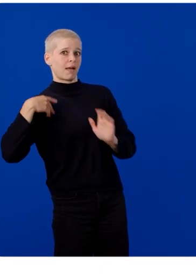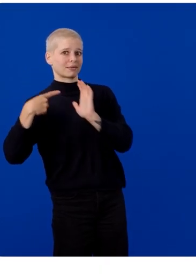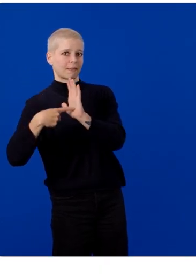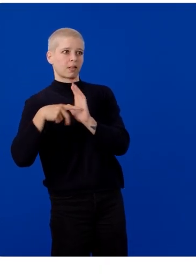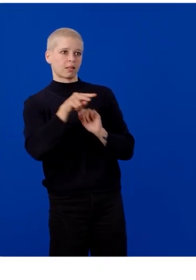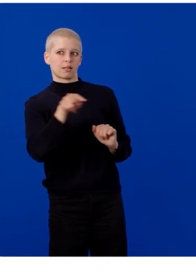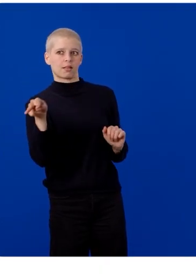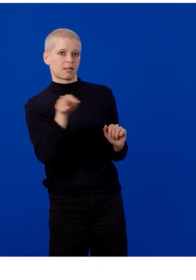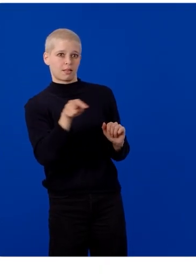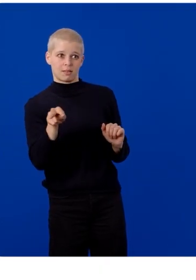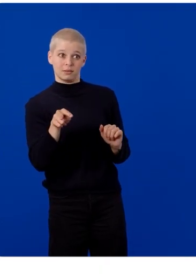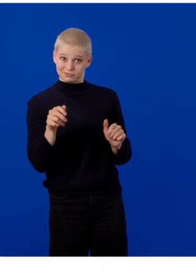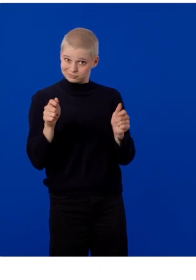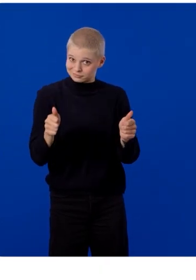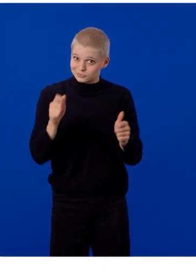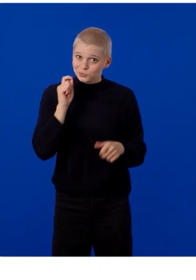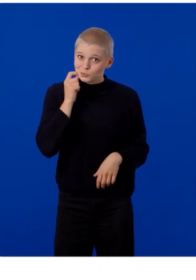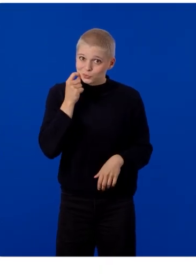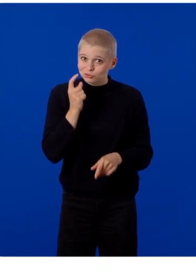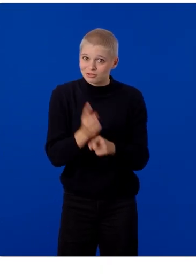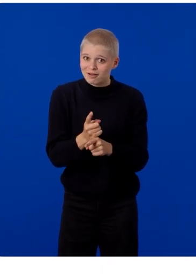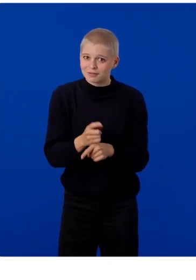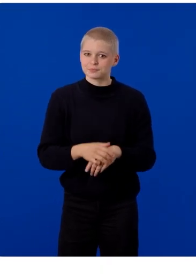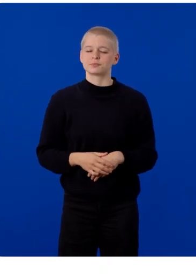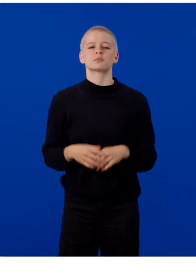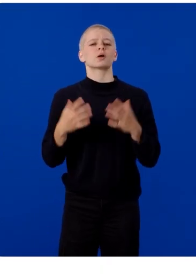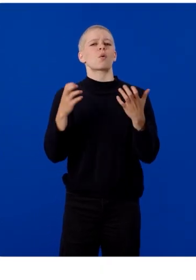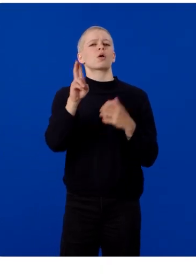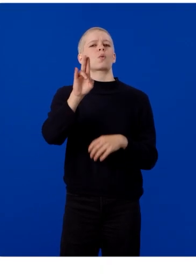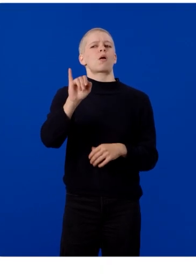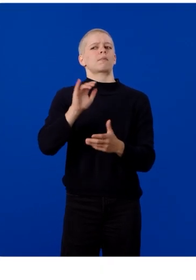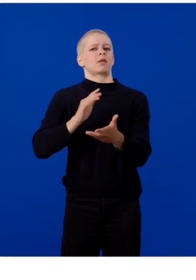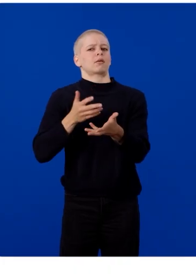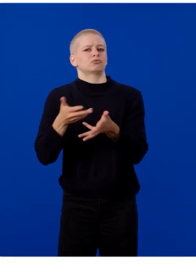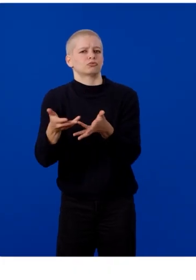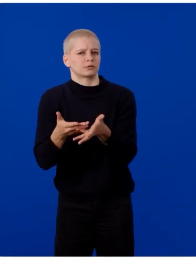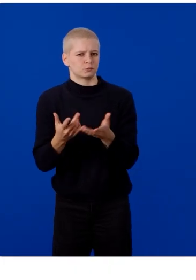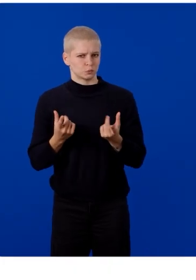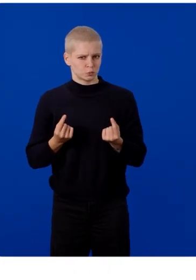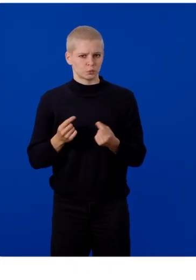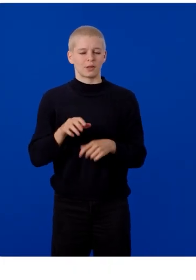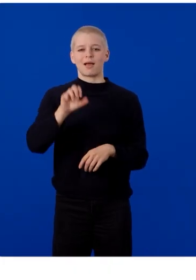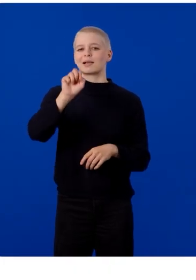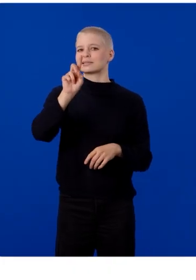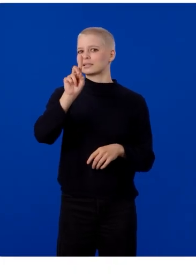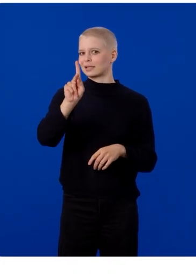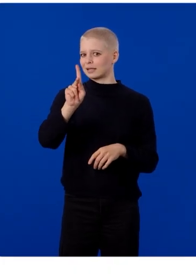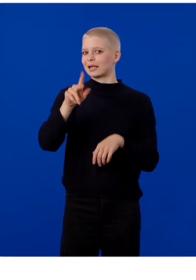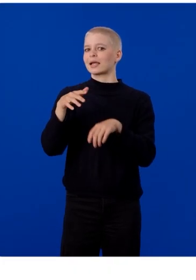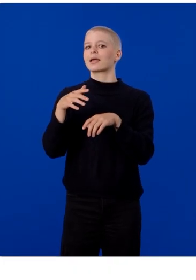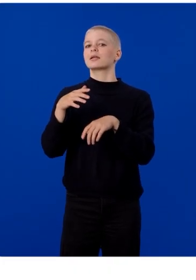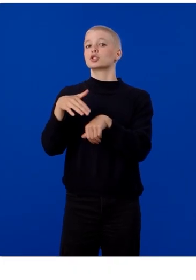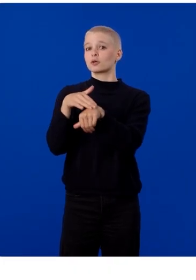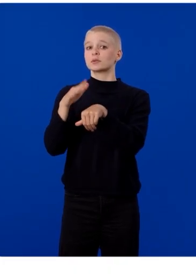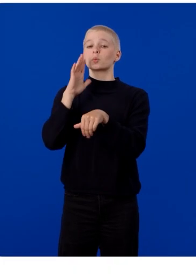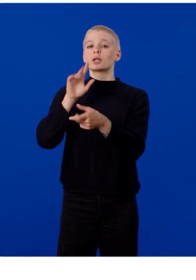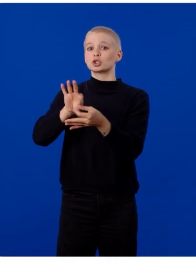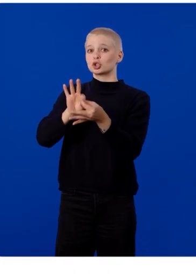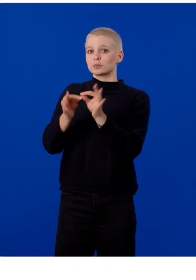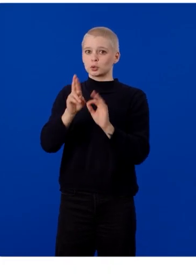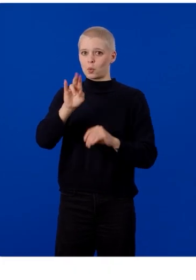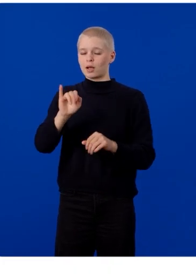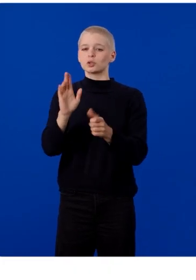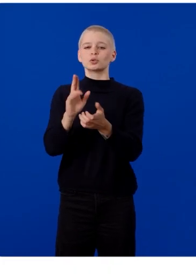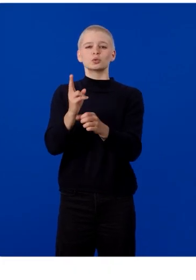right? Now let's make this UI interactive. The SDK surfaces the interpreted UI using a